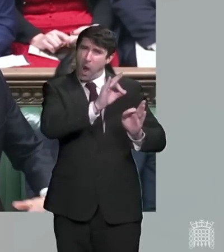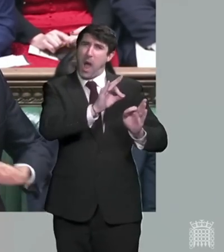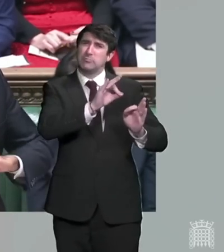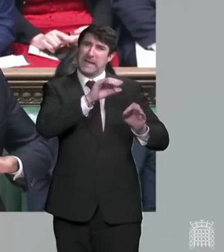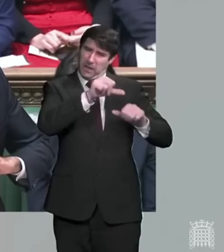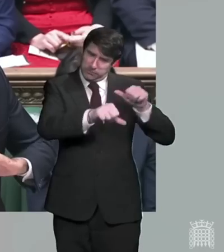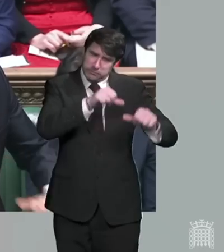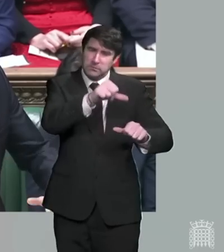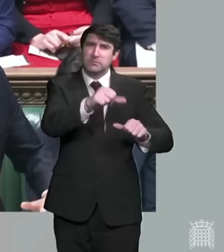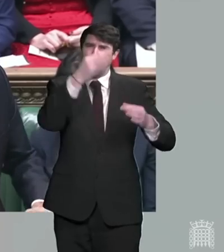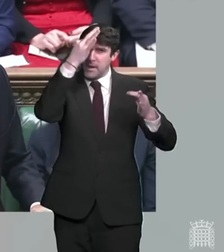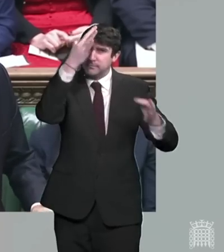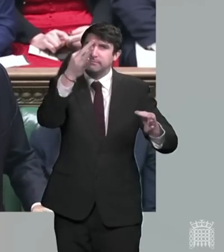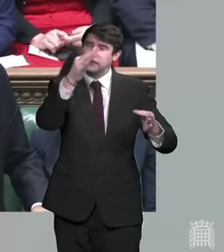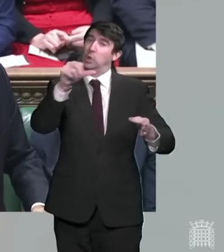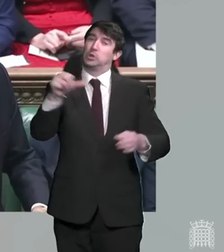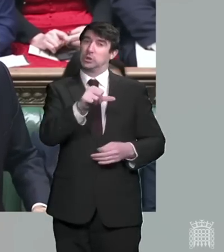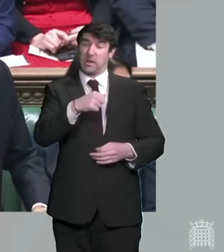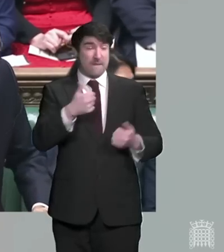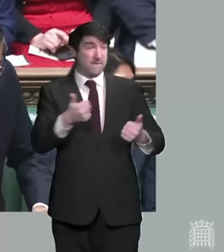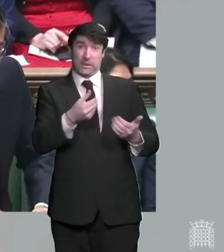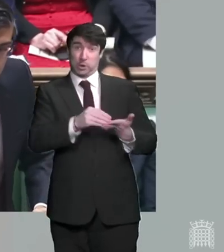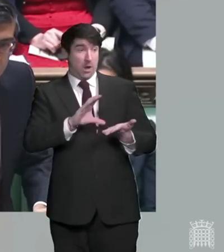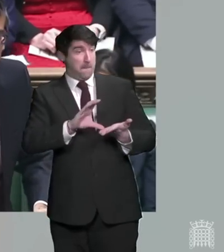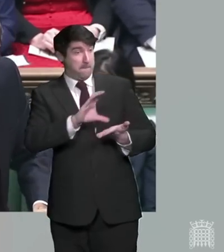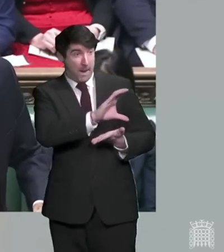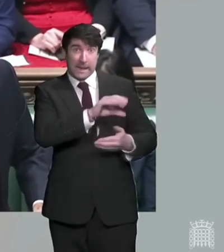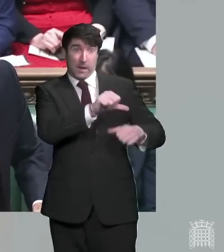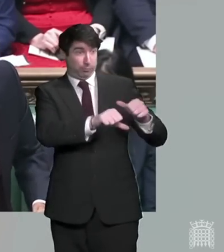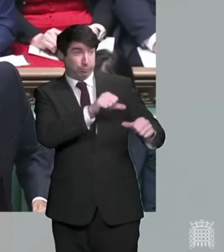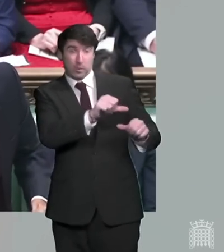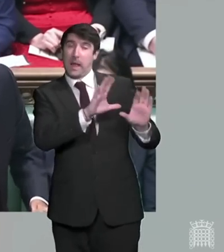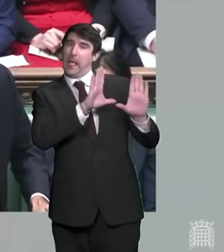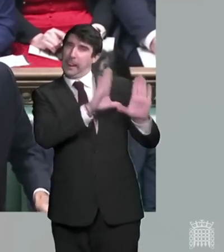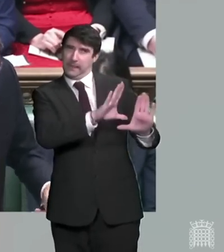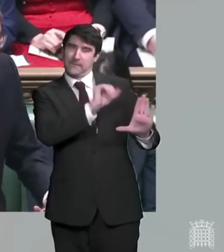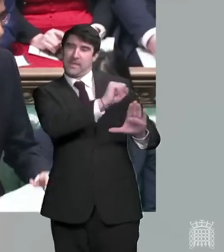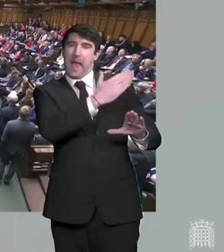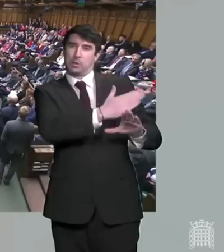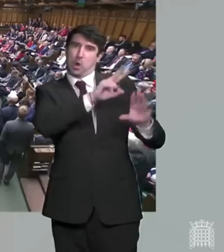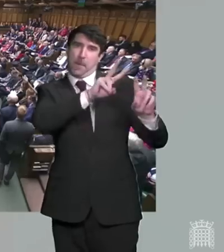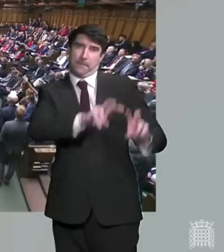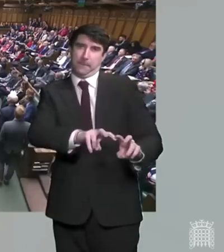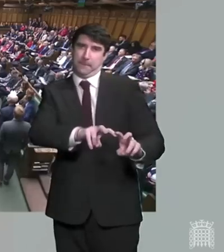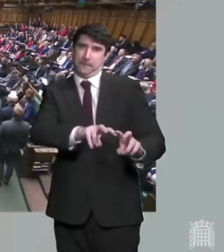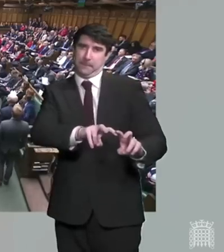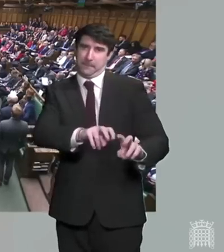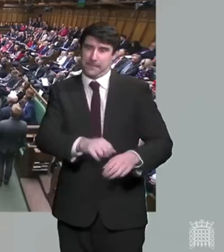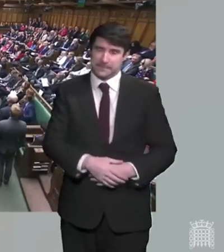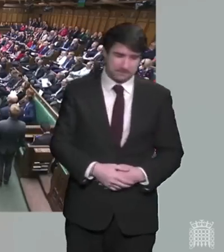it needs. It has the powers it needs. And what we should all do in this House is let them get on and do their job.